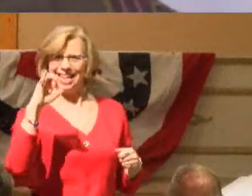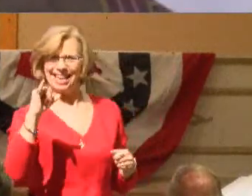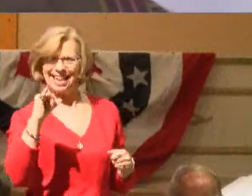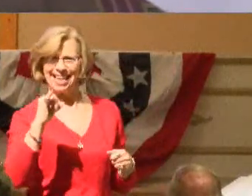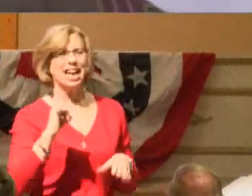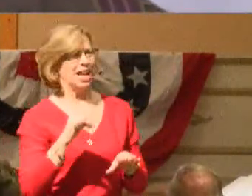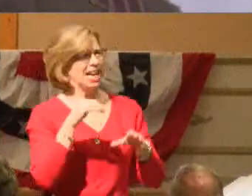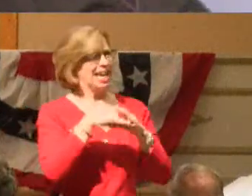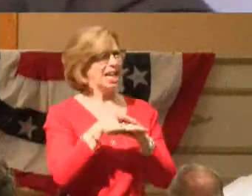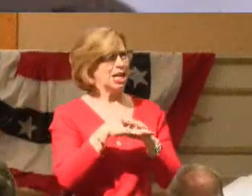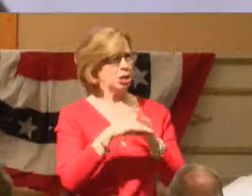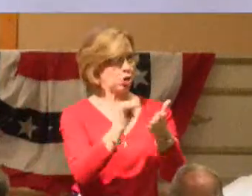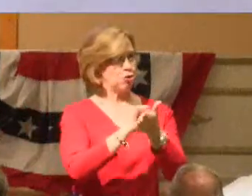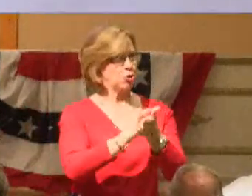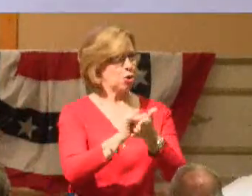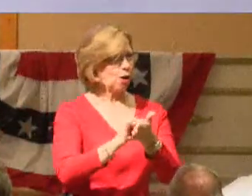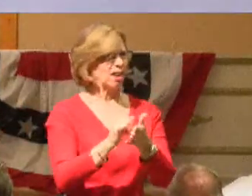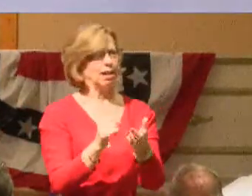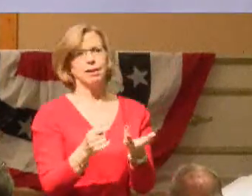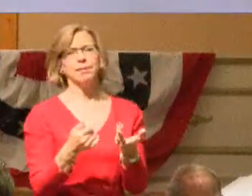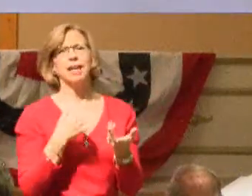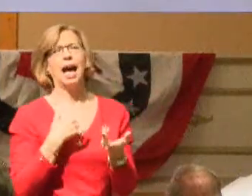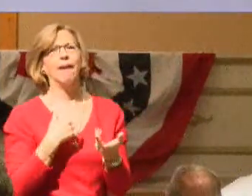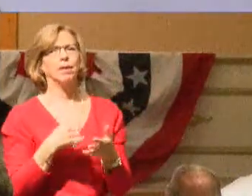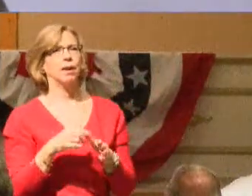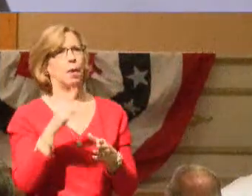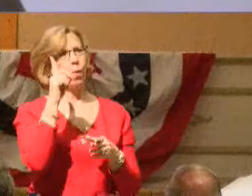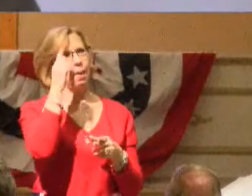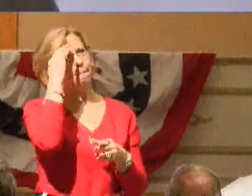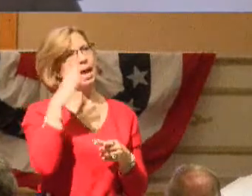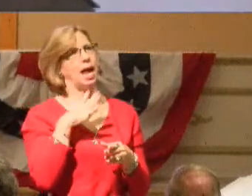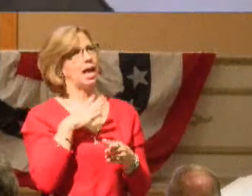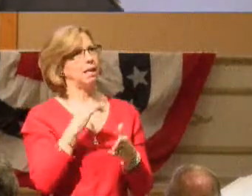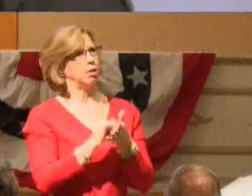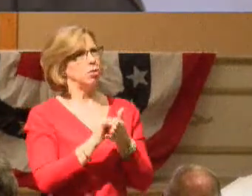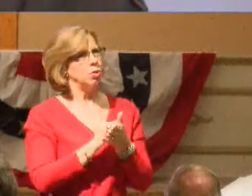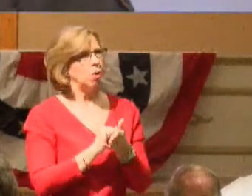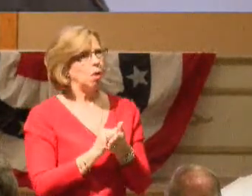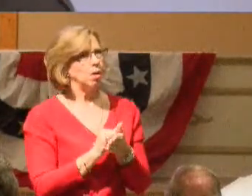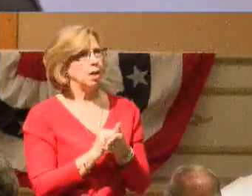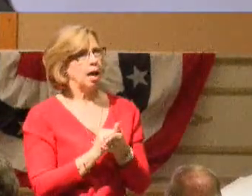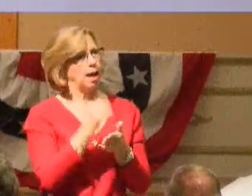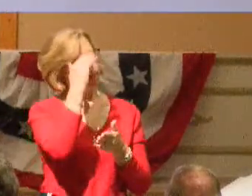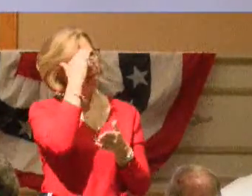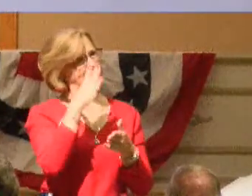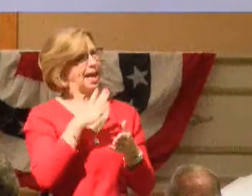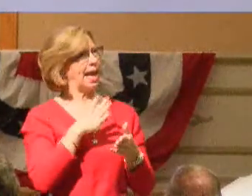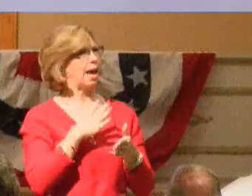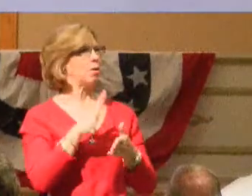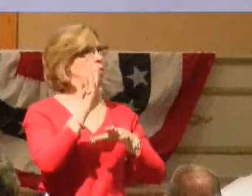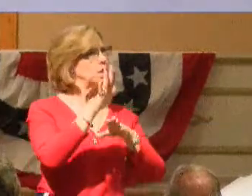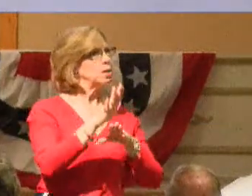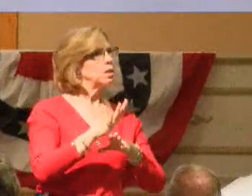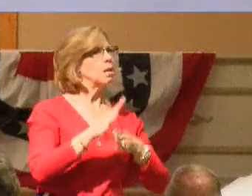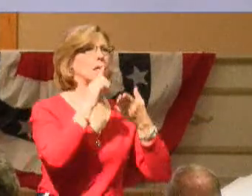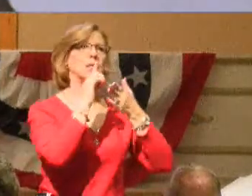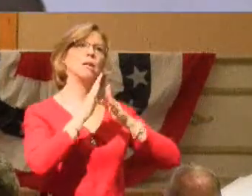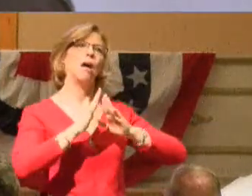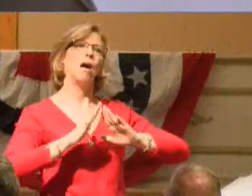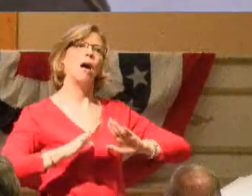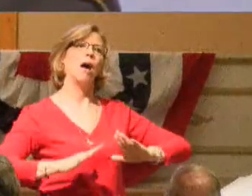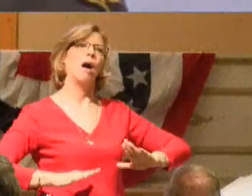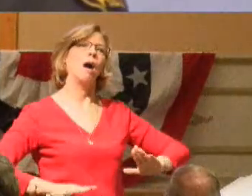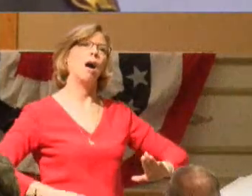Remember him? He got up and he was speaking ever so calmly with a very